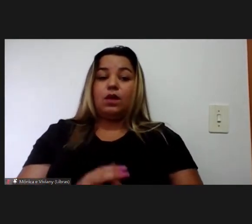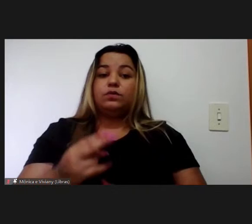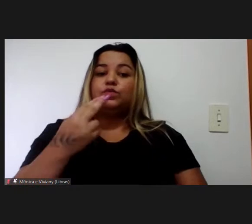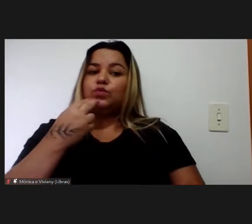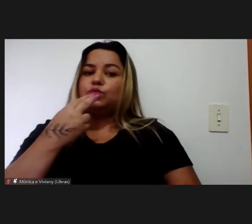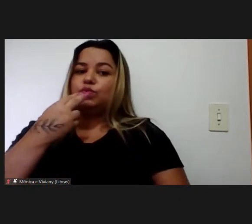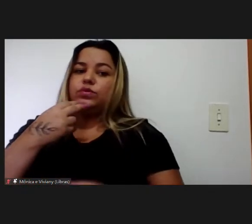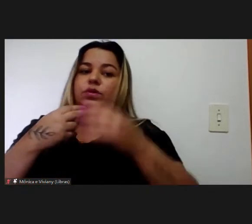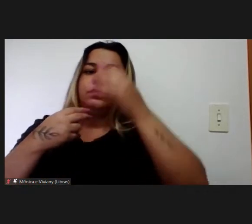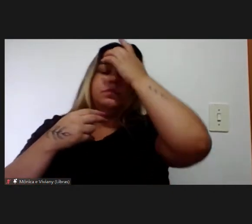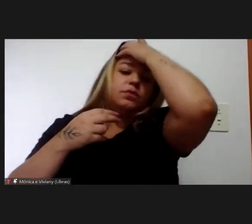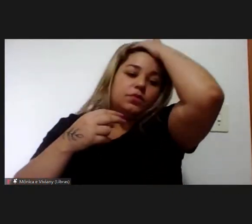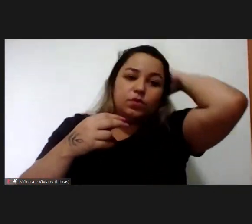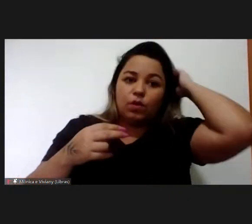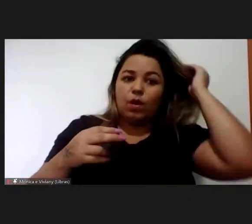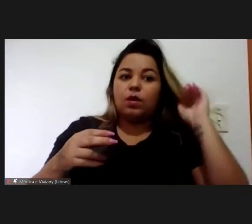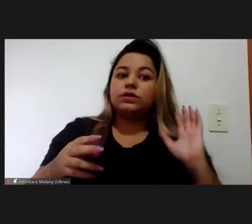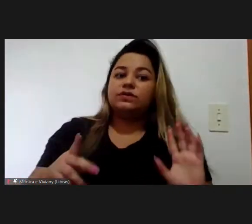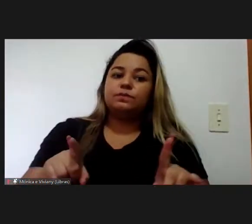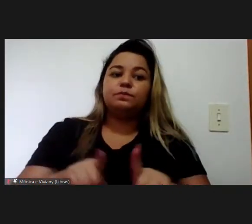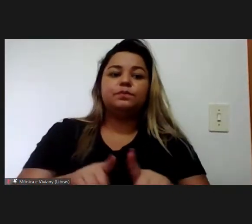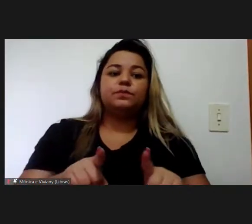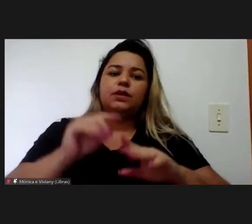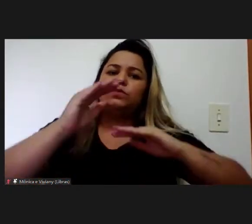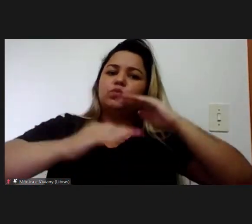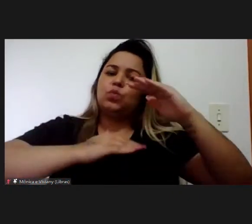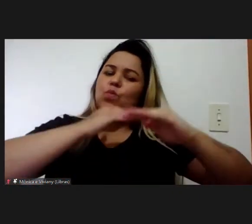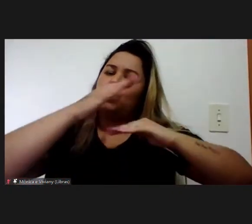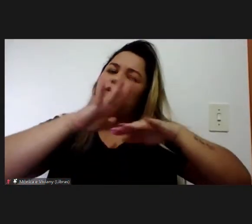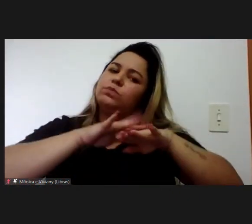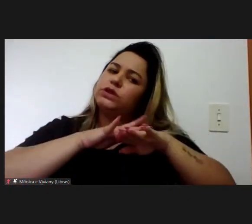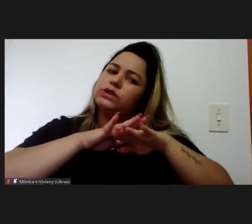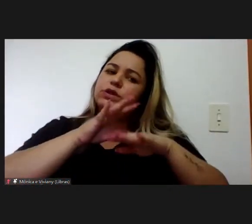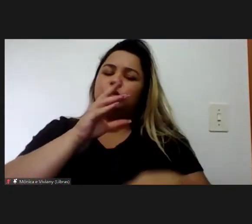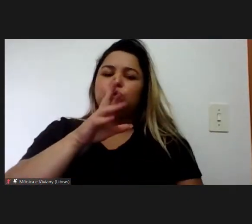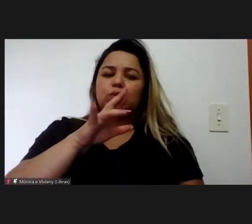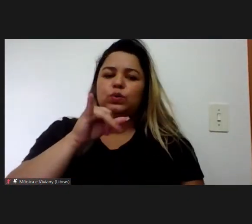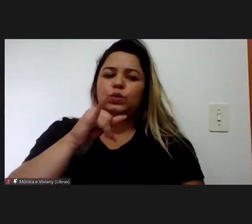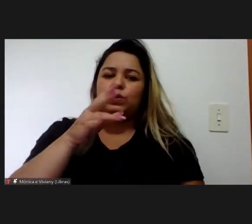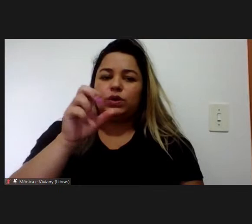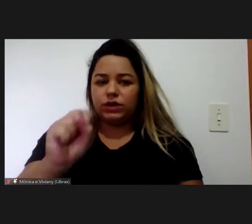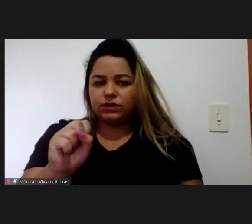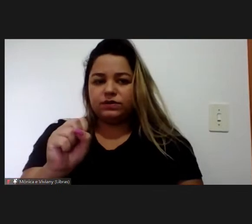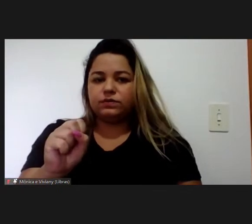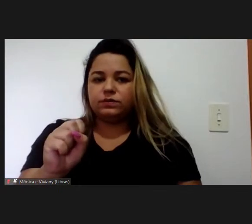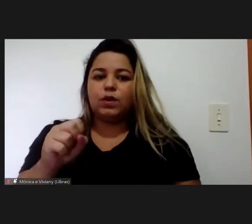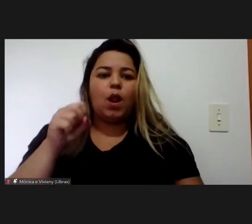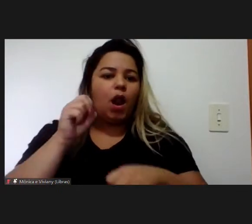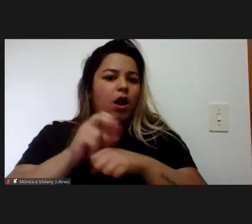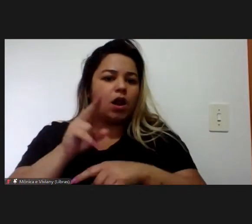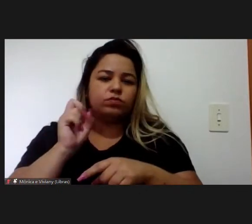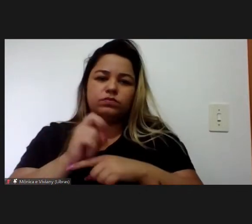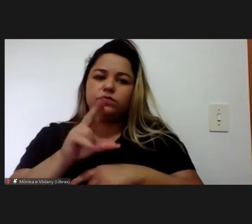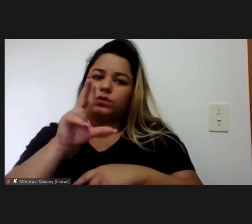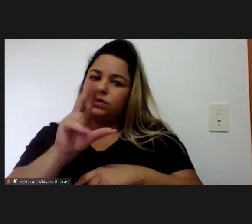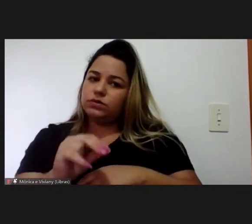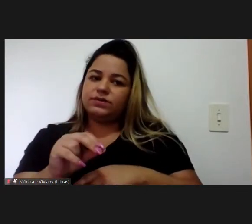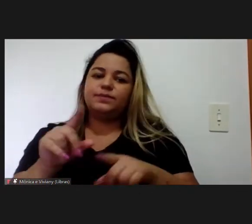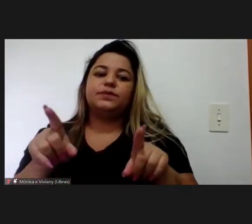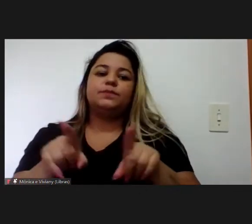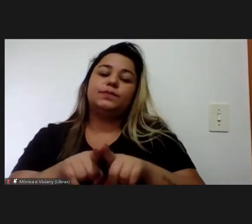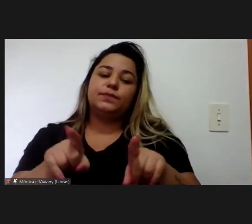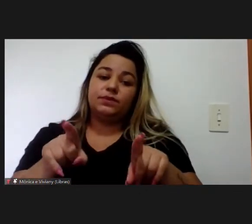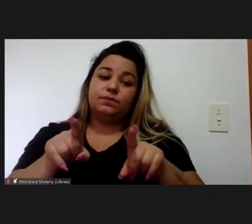The charge of nutrition and the increase of these chronic diseases were severe, became more severe with